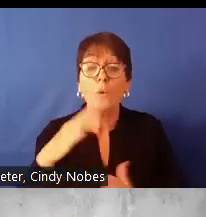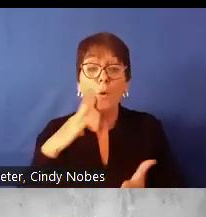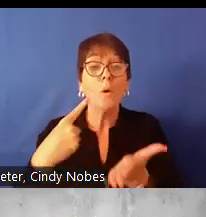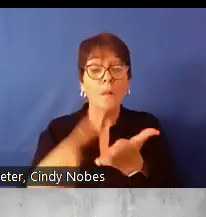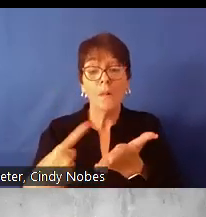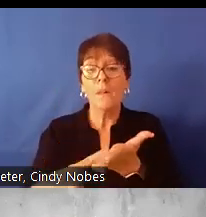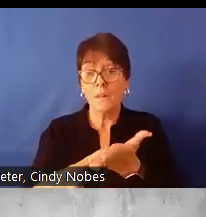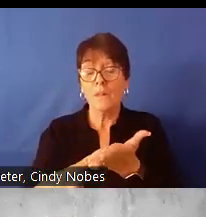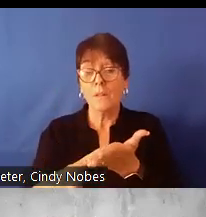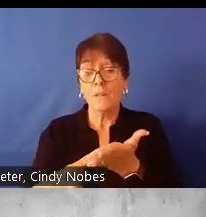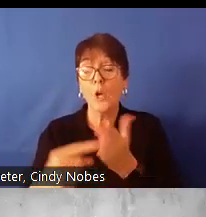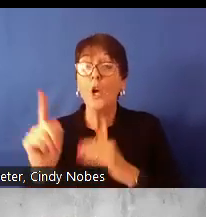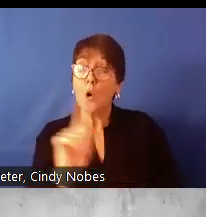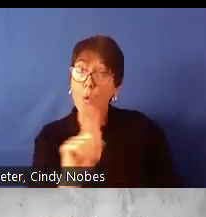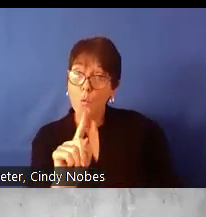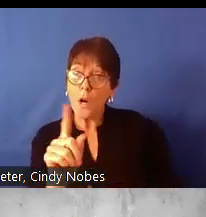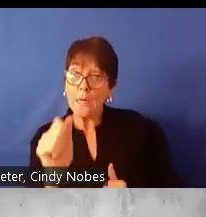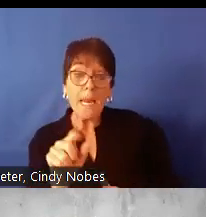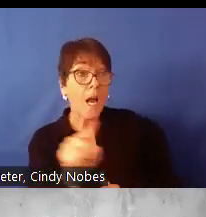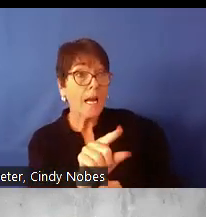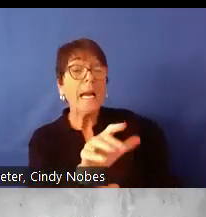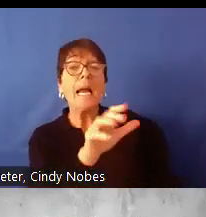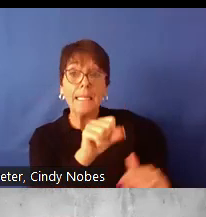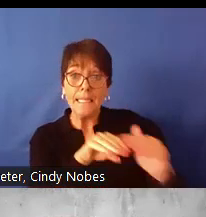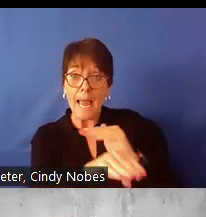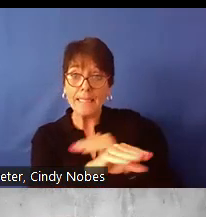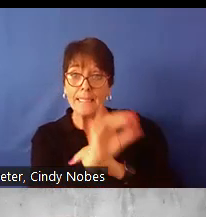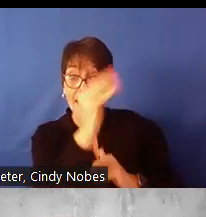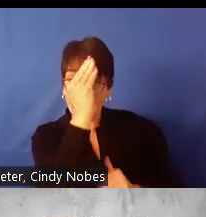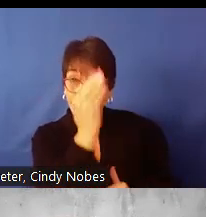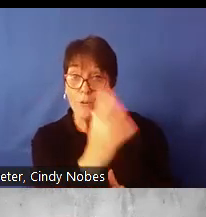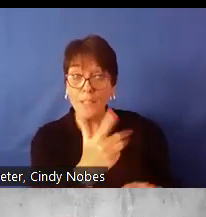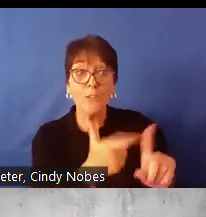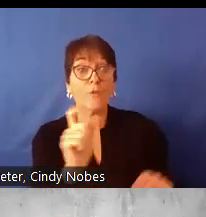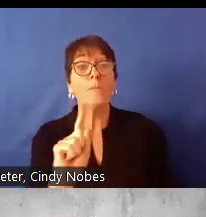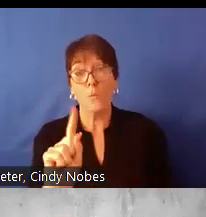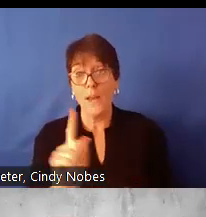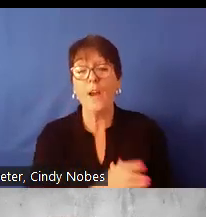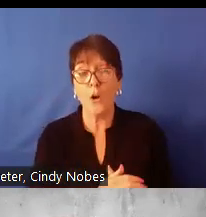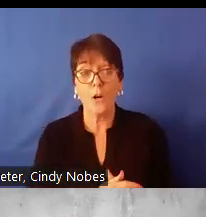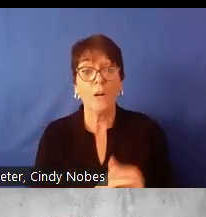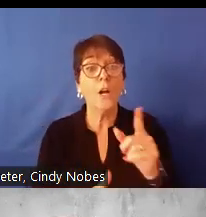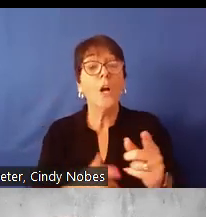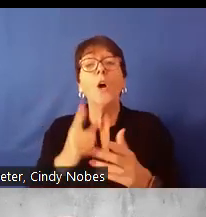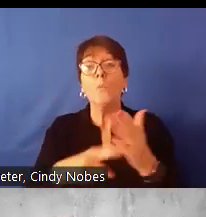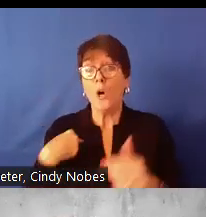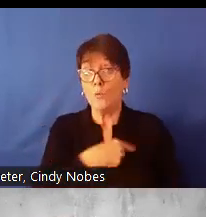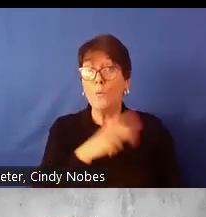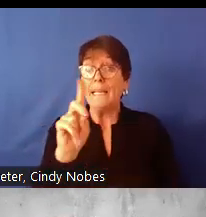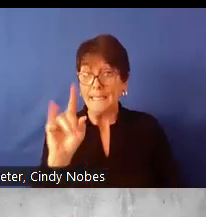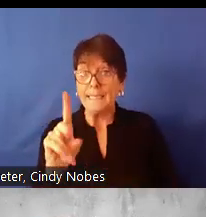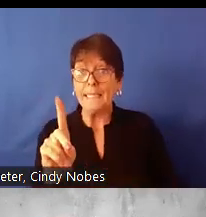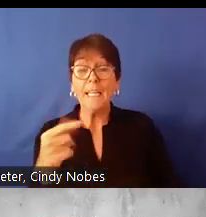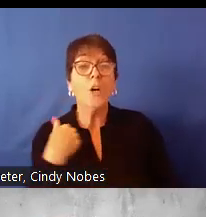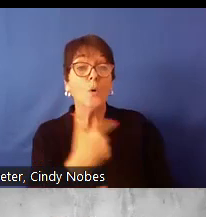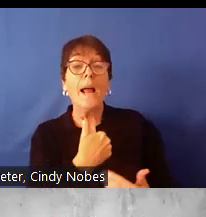over where you can easily access some of these resources. So what we've done is we